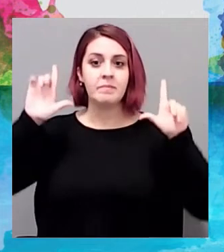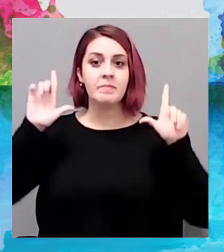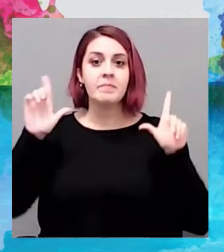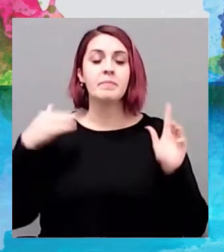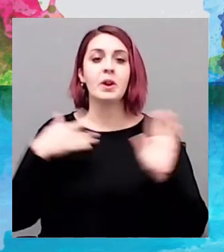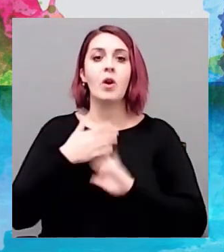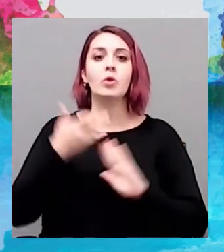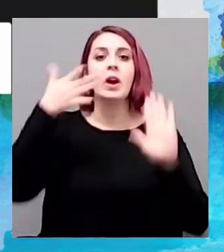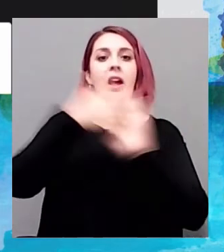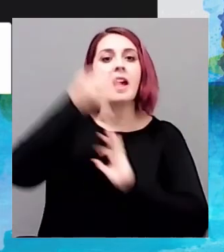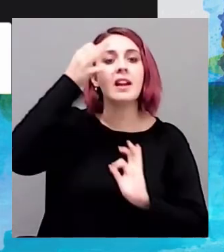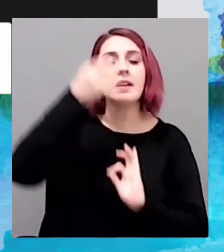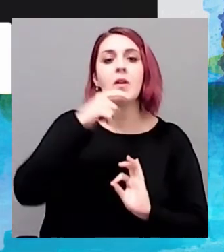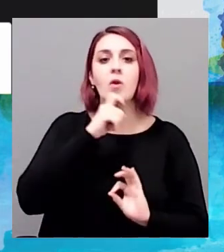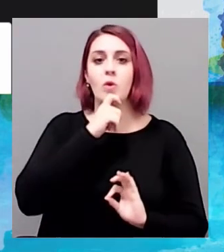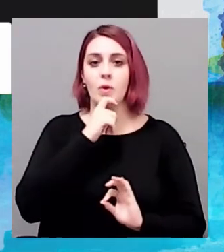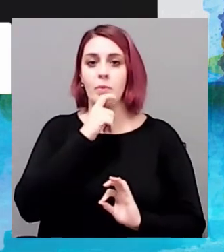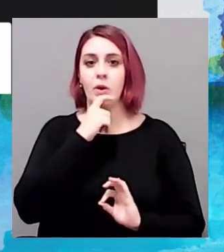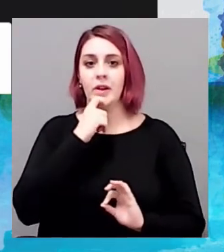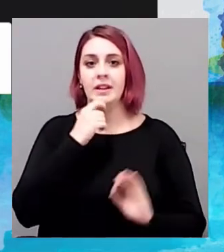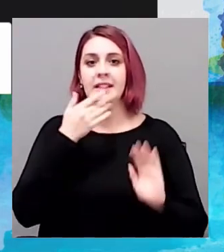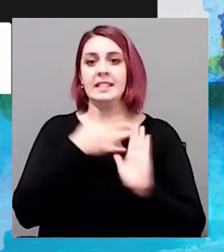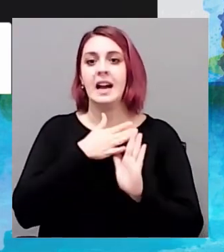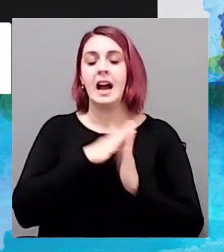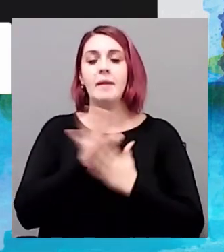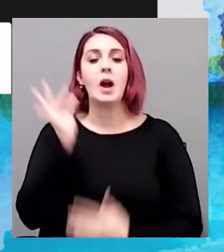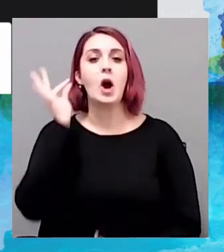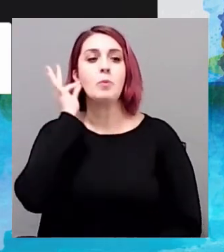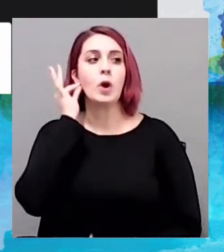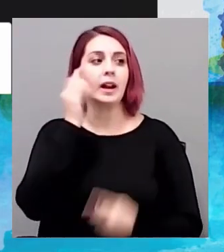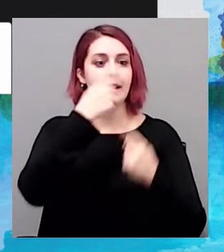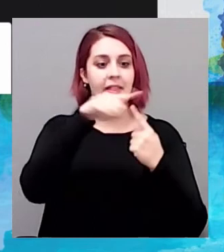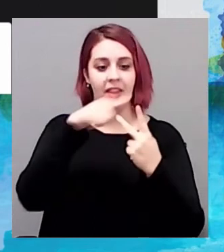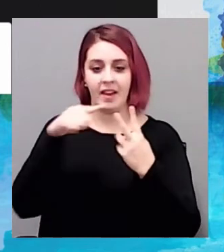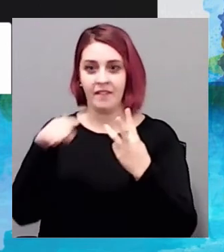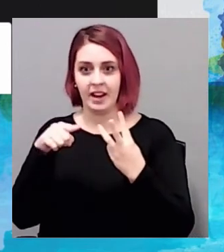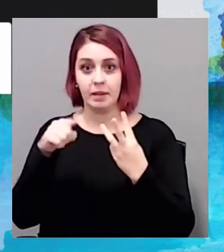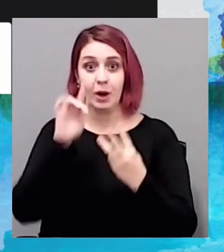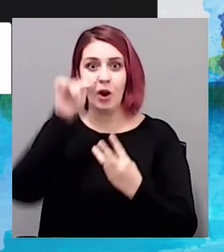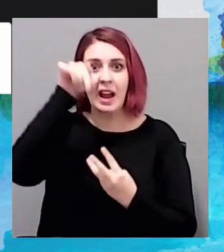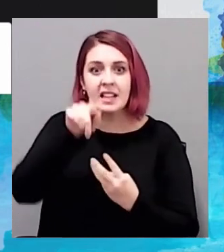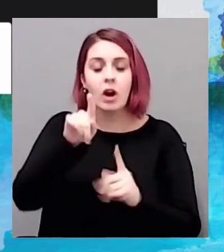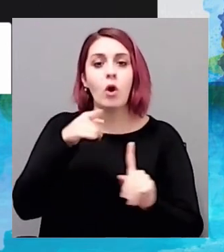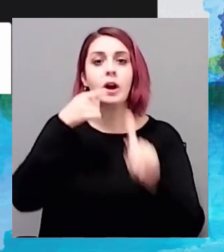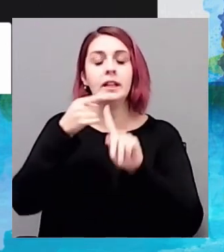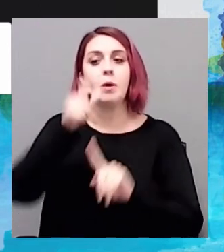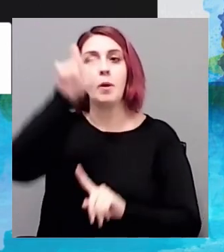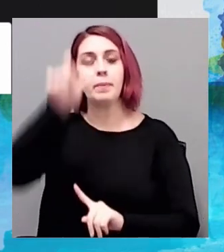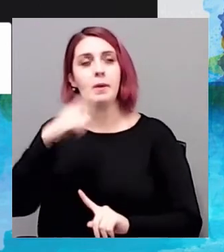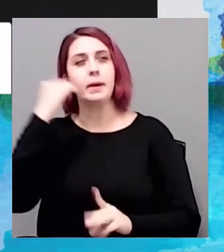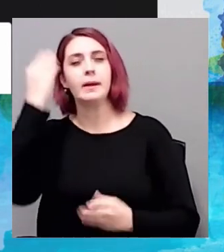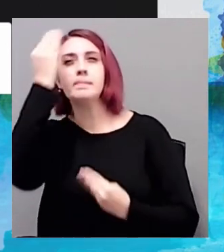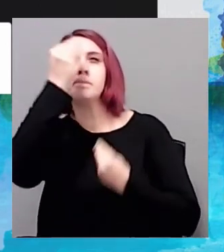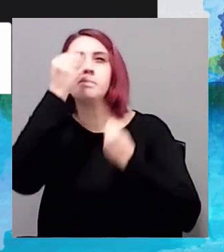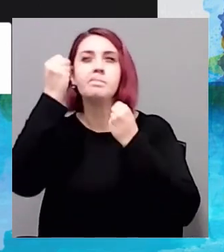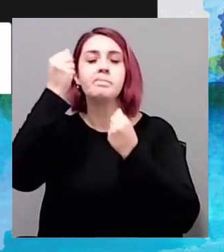different portrait. How would you describe this? It's this completely different from the other one. How would you describe this work of art